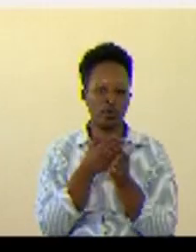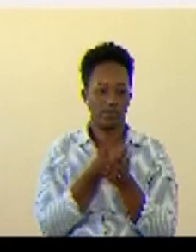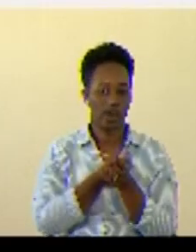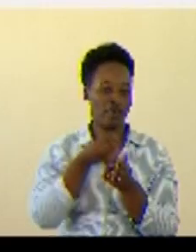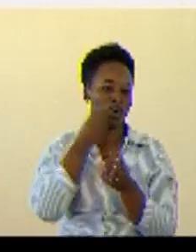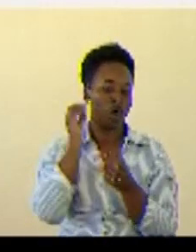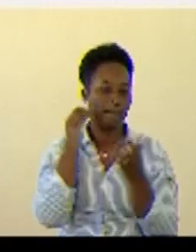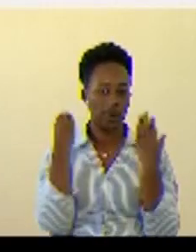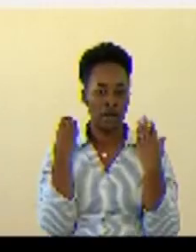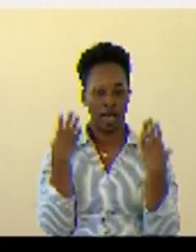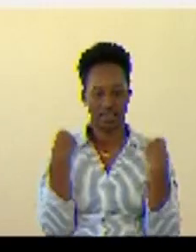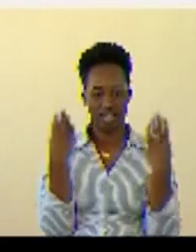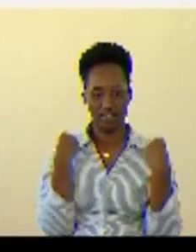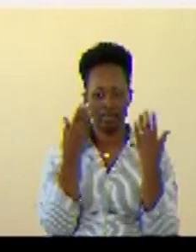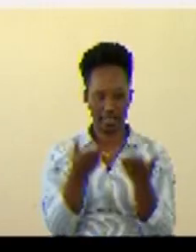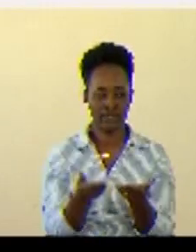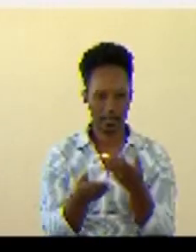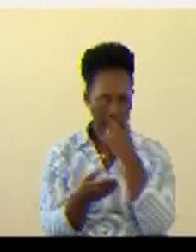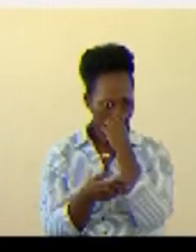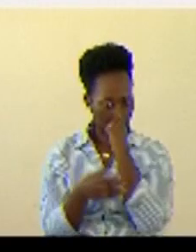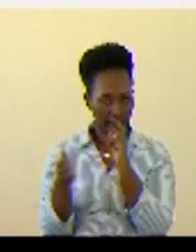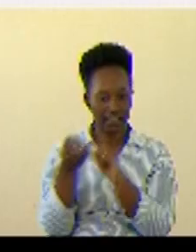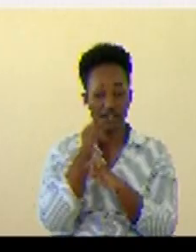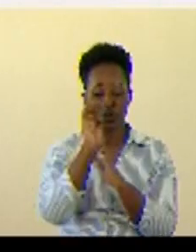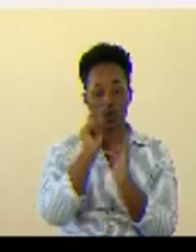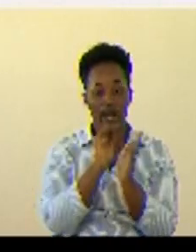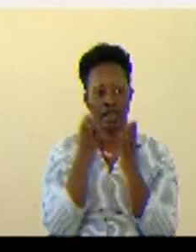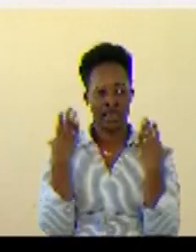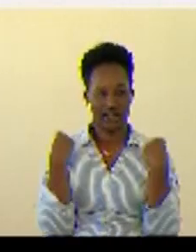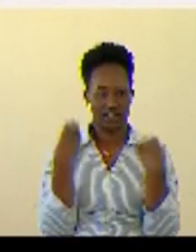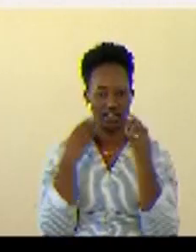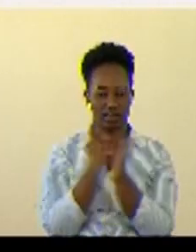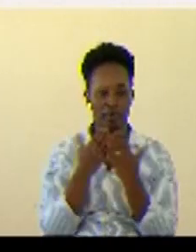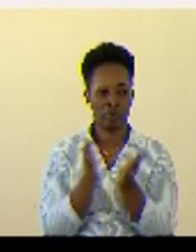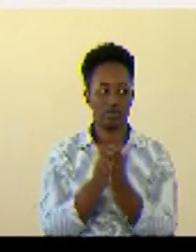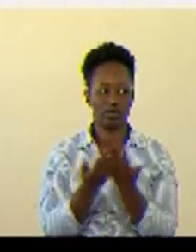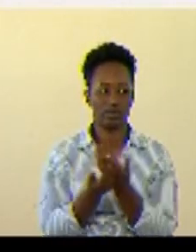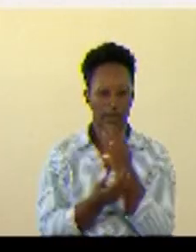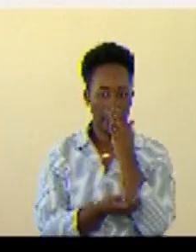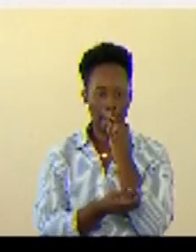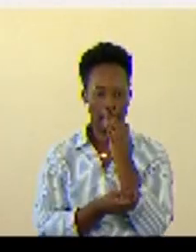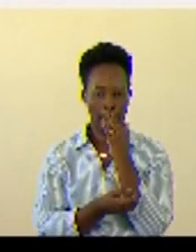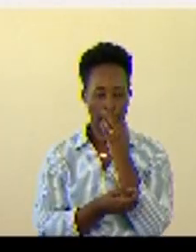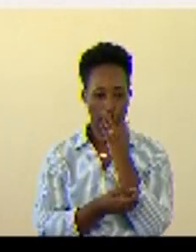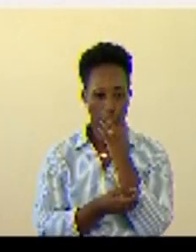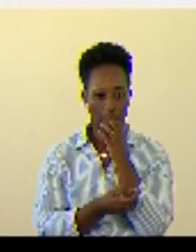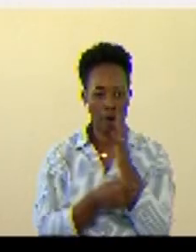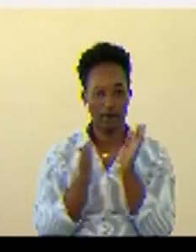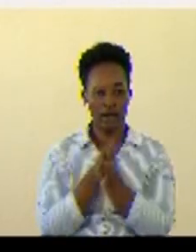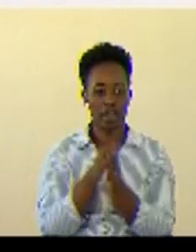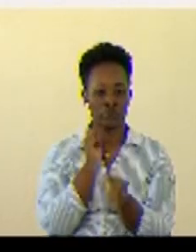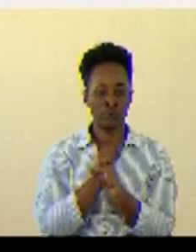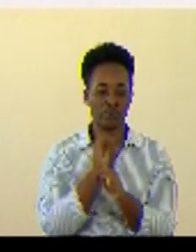home assignment. Take your exercise books. I will inform you to take your exercise books and do